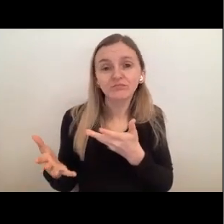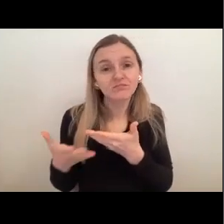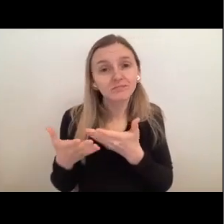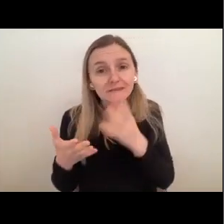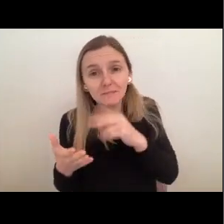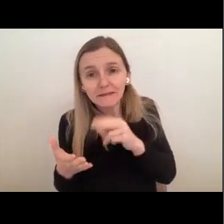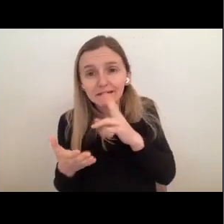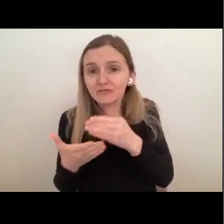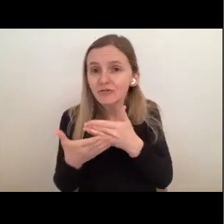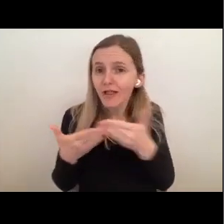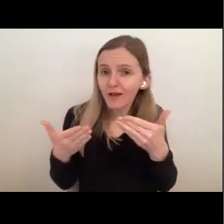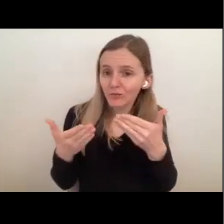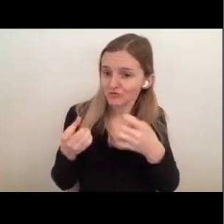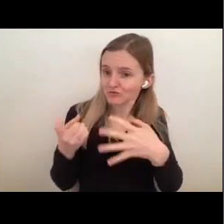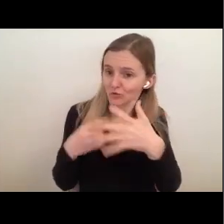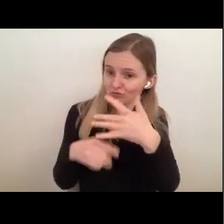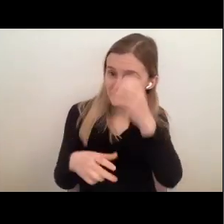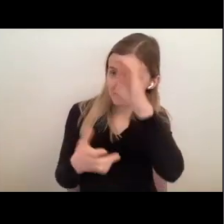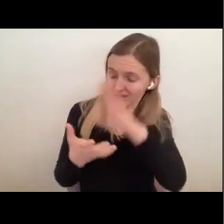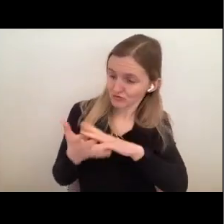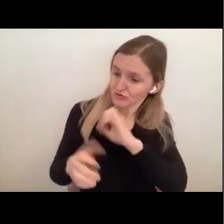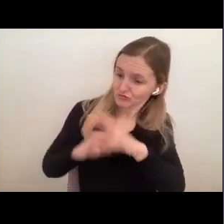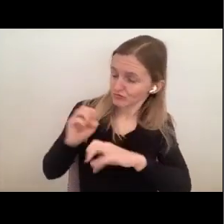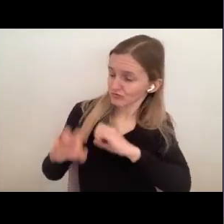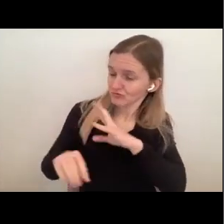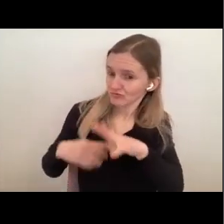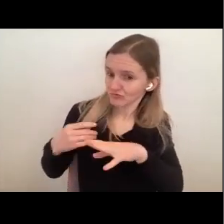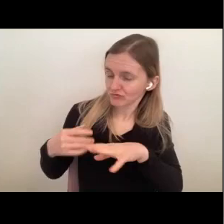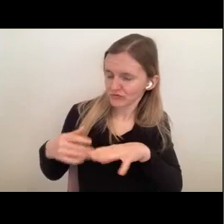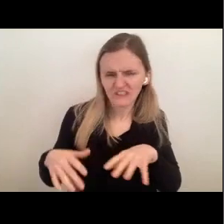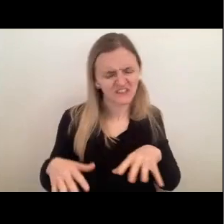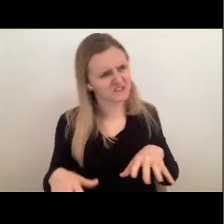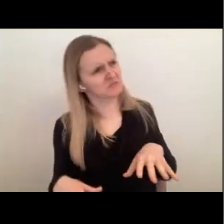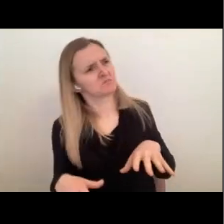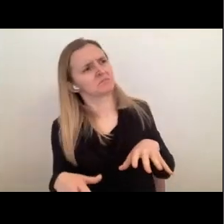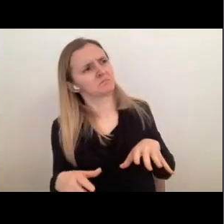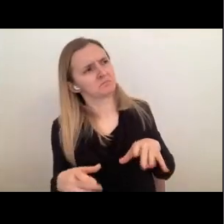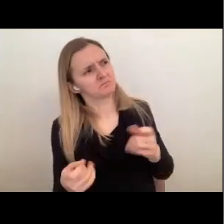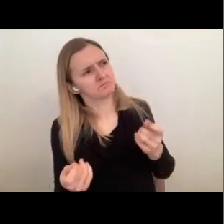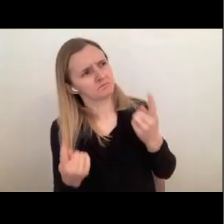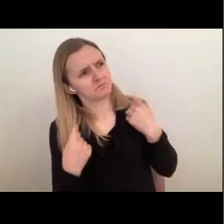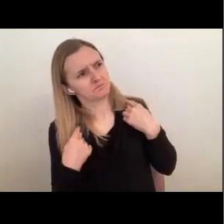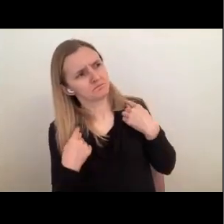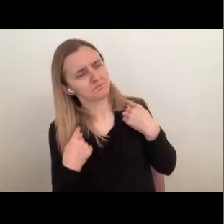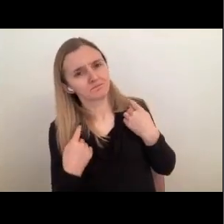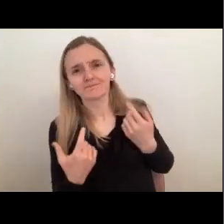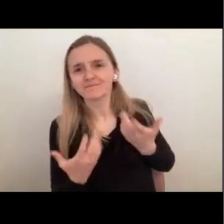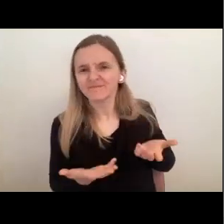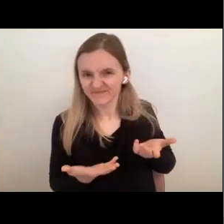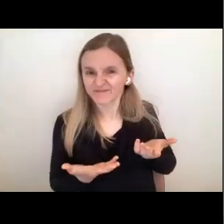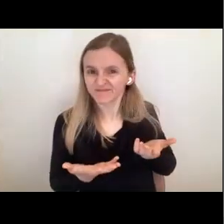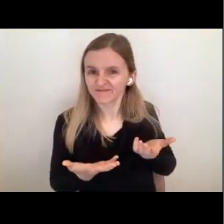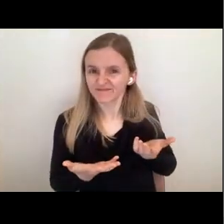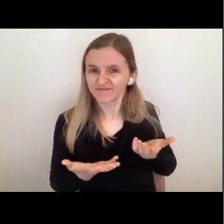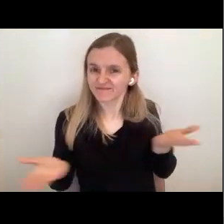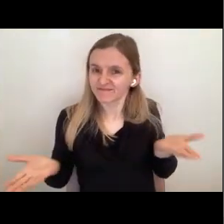social experience to talk to someone, and that person isn't necessarily understanding. And this is a two-way thing.